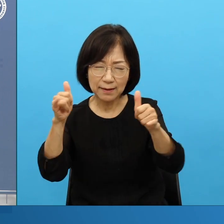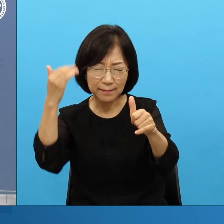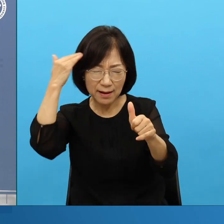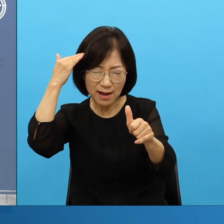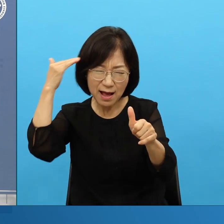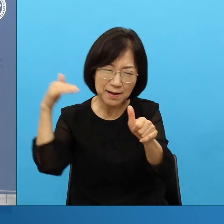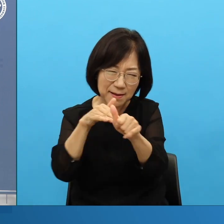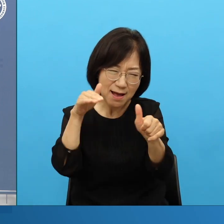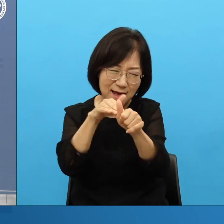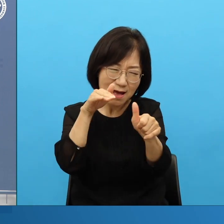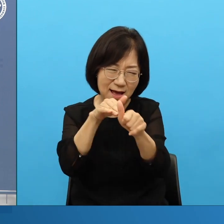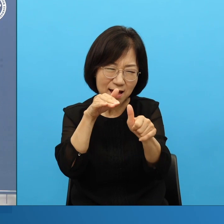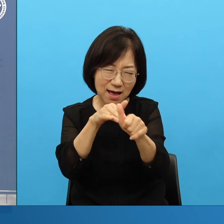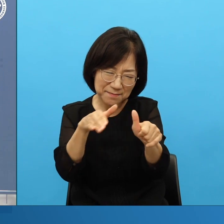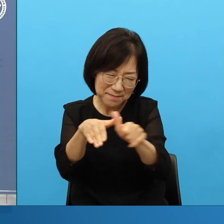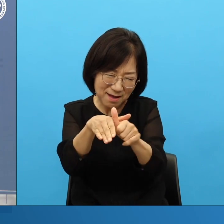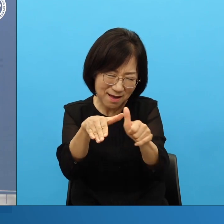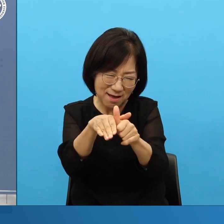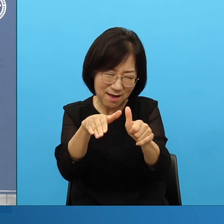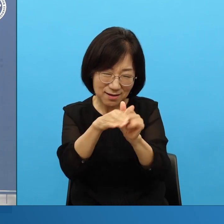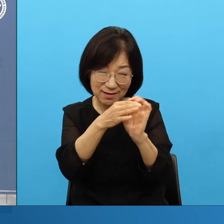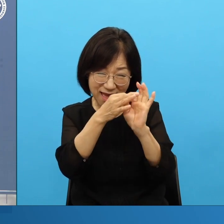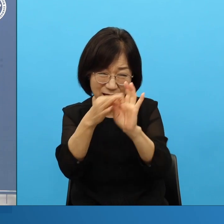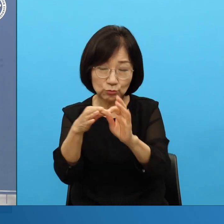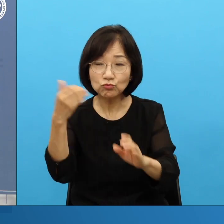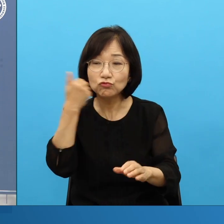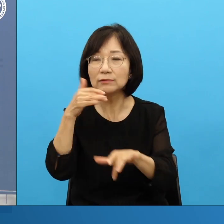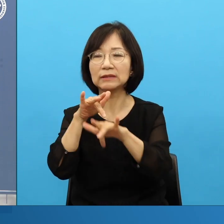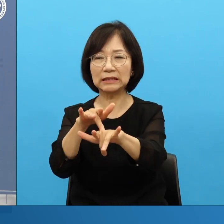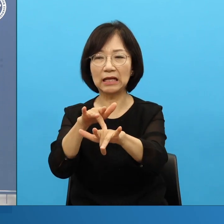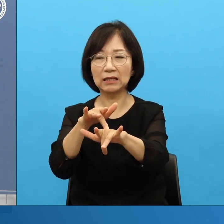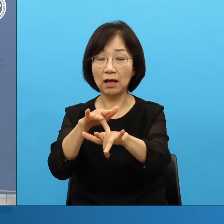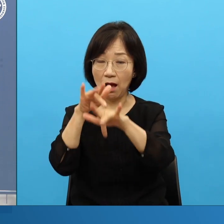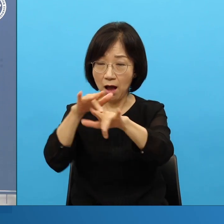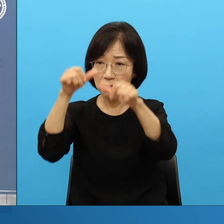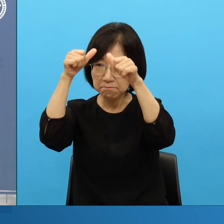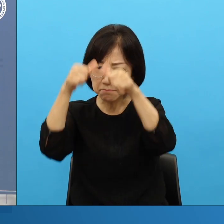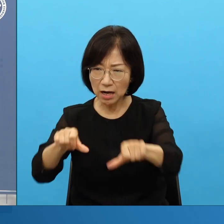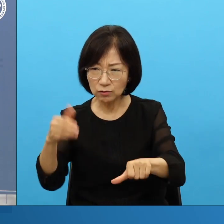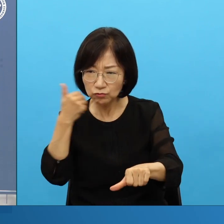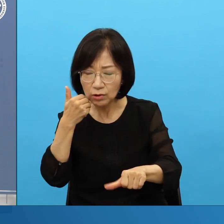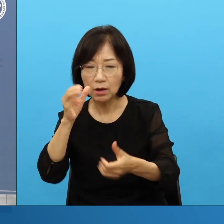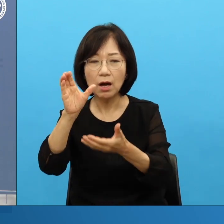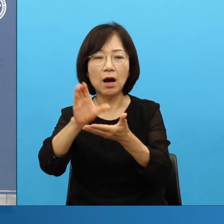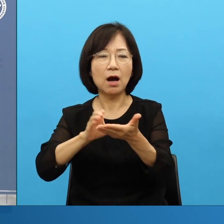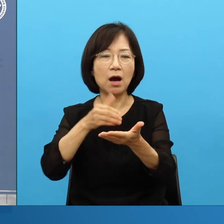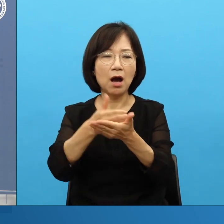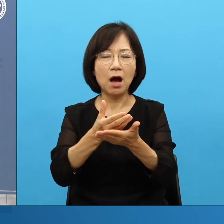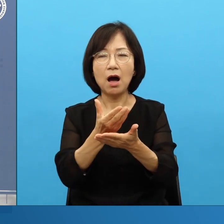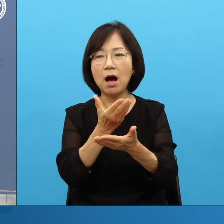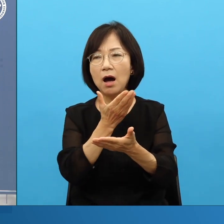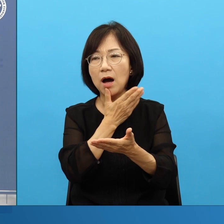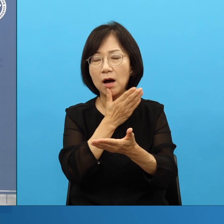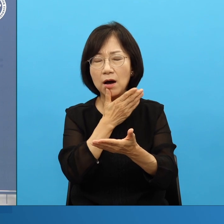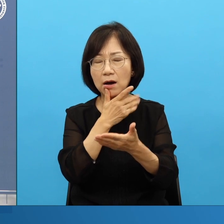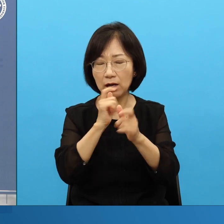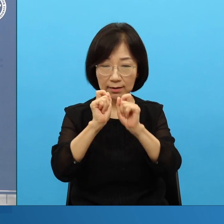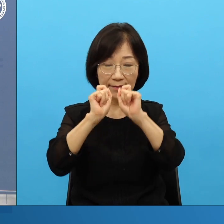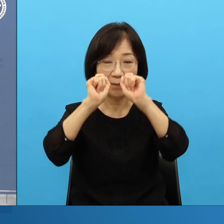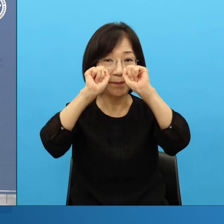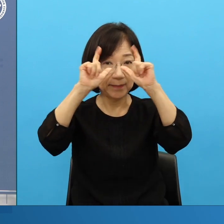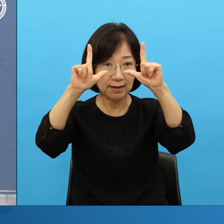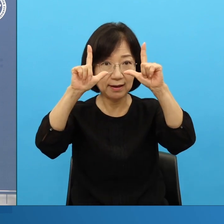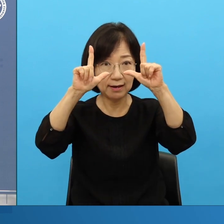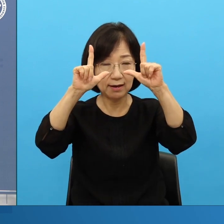my life, I started to realize and really believe in God's word that Jesus is the Christ, the answer to all solutions. And I realized Satan is the one who continues to attack